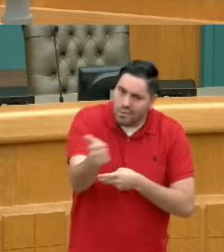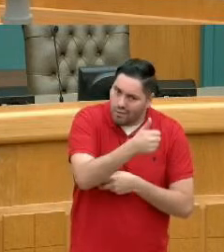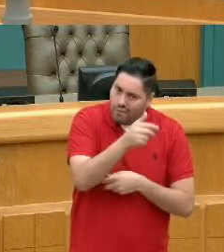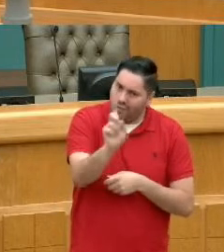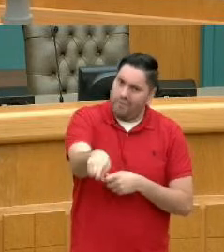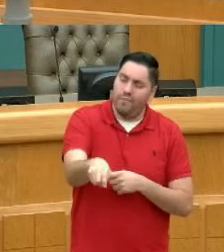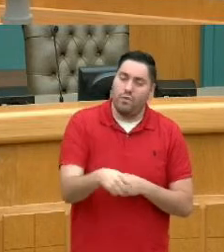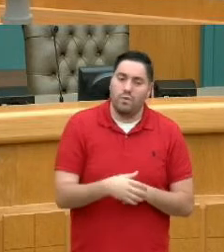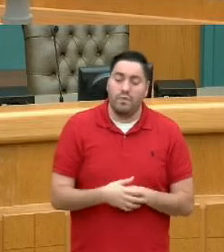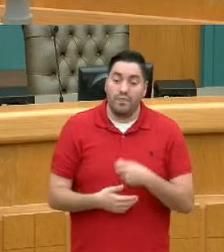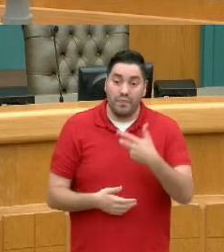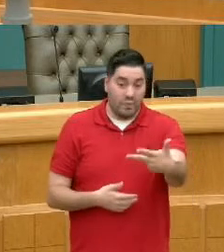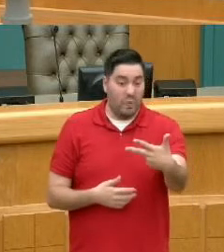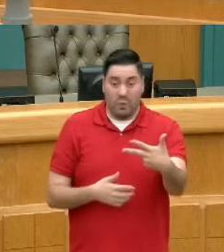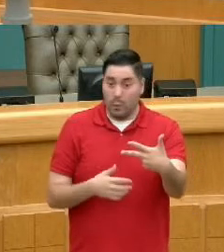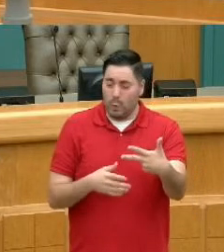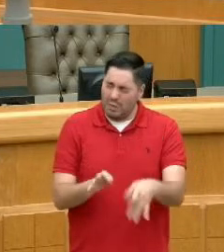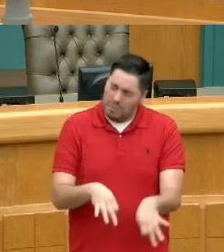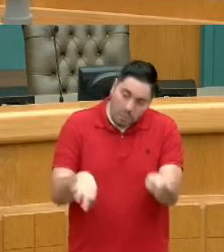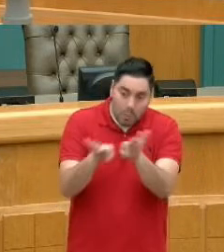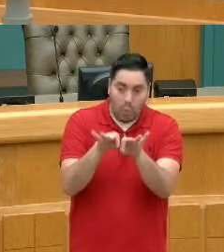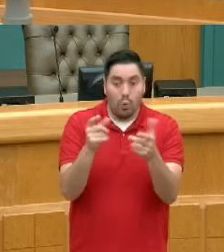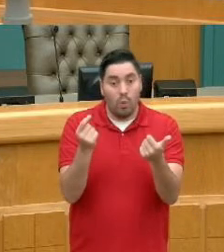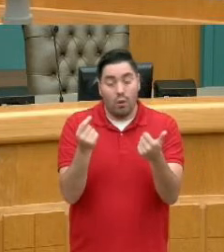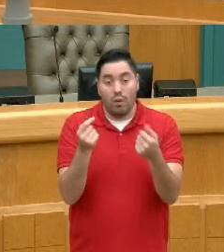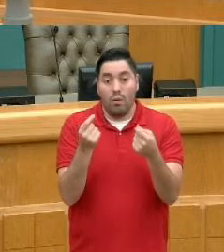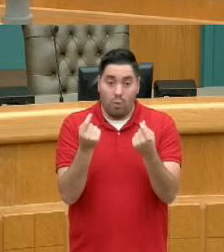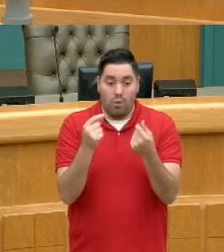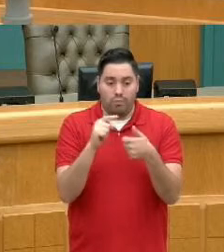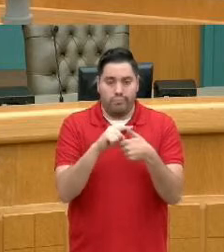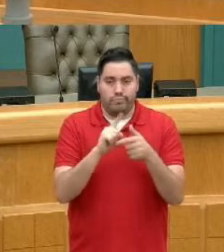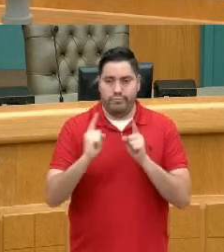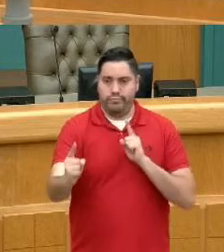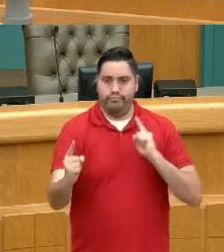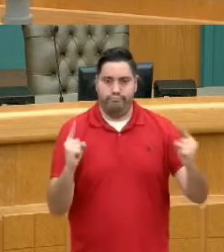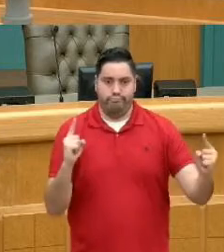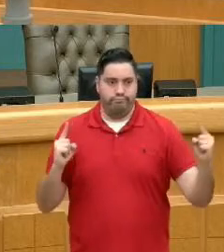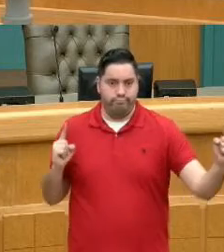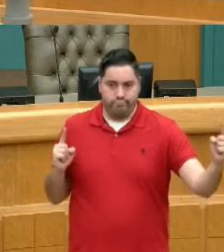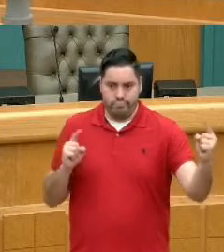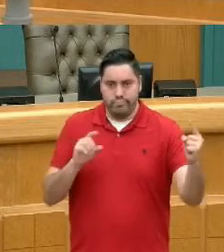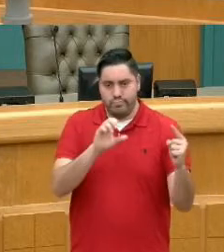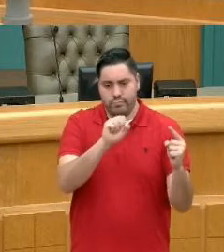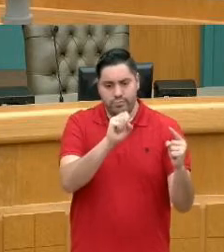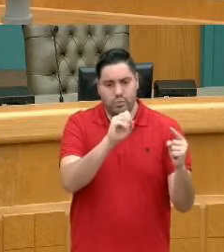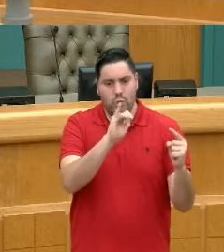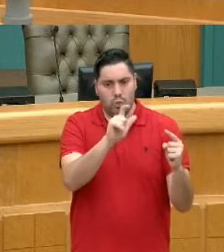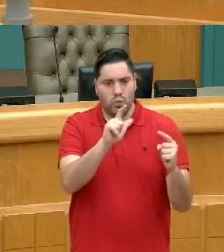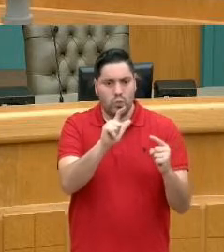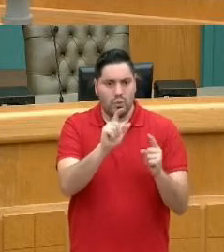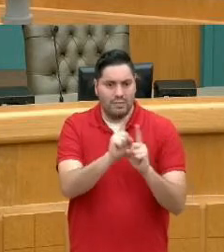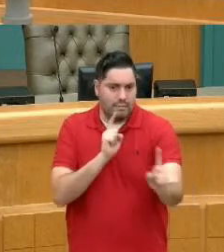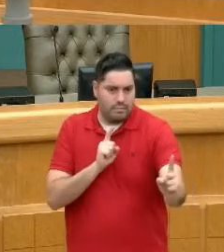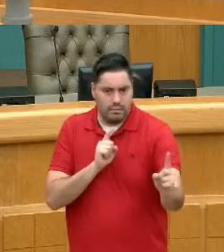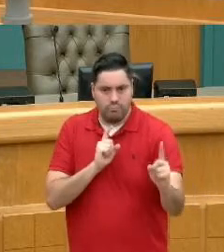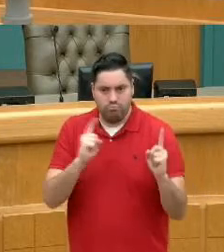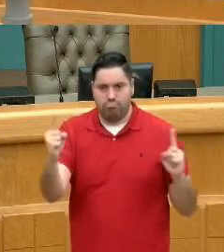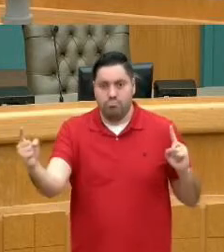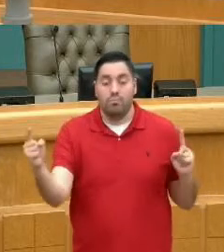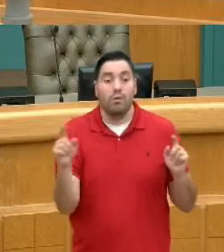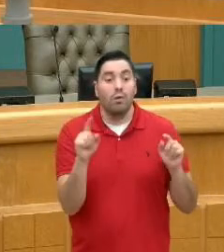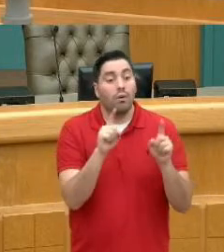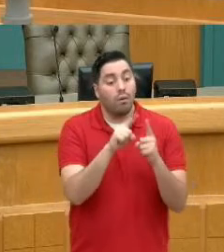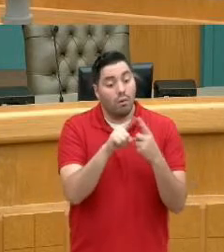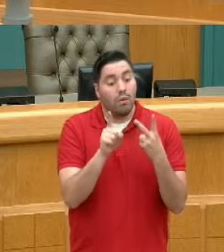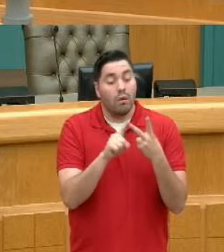3 of the best preventive measures are to continue to practice social distancing and always wear a mask when you go out in